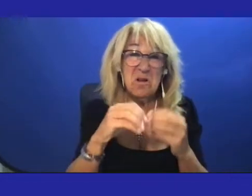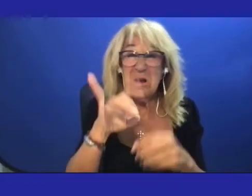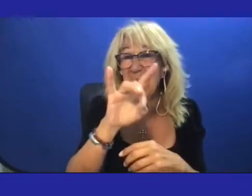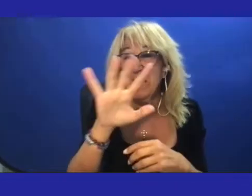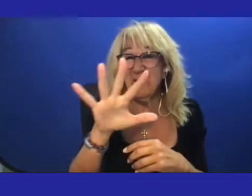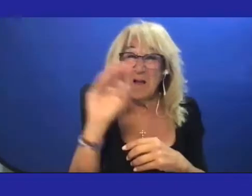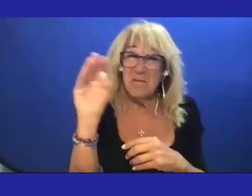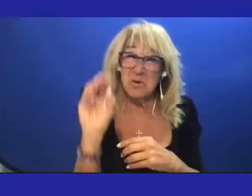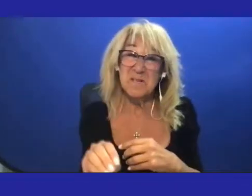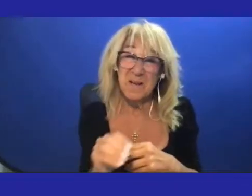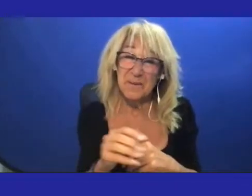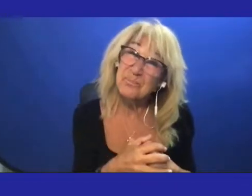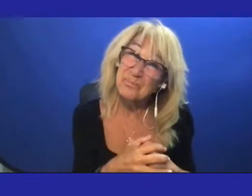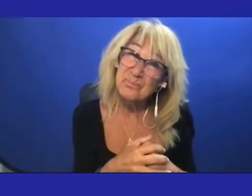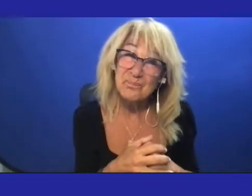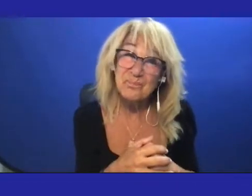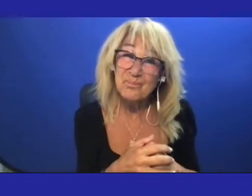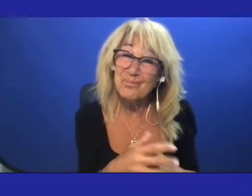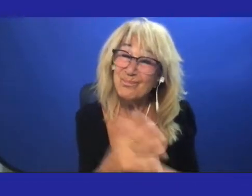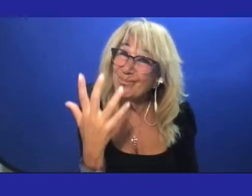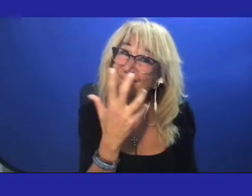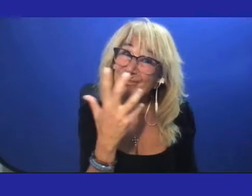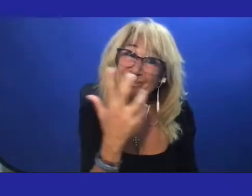really unbelievable.